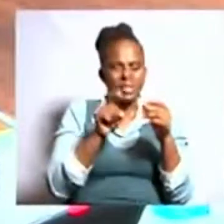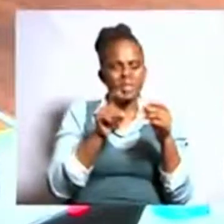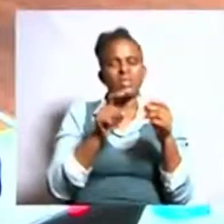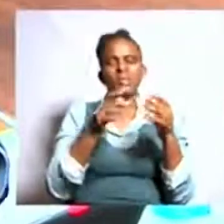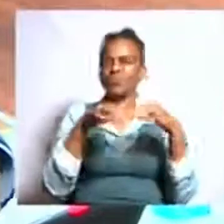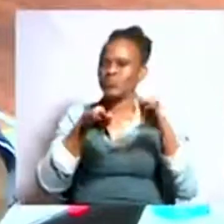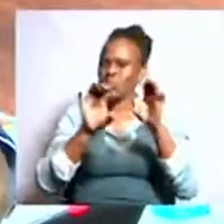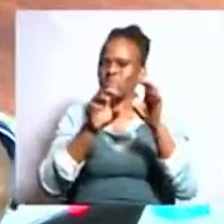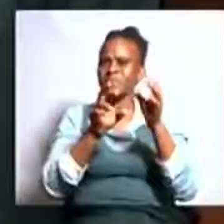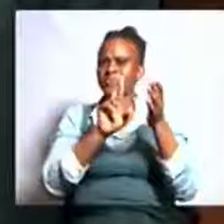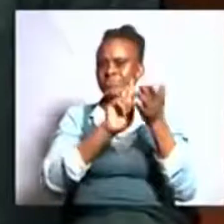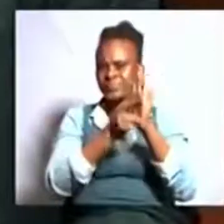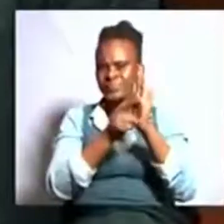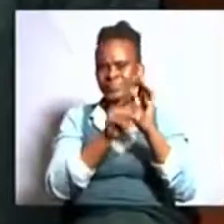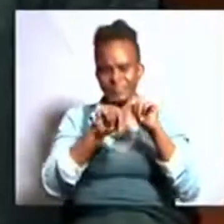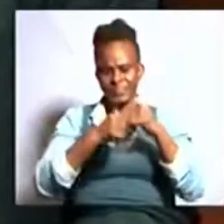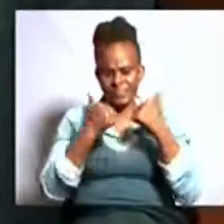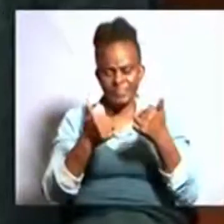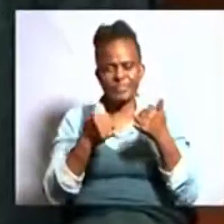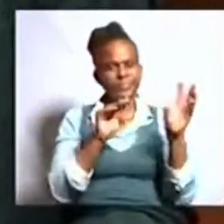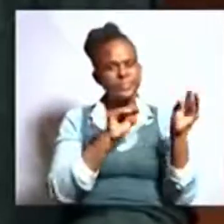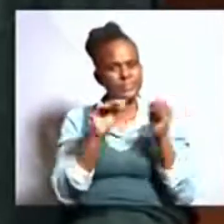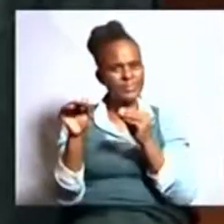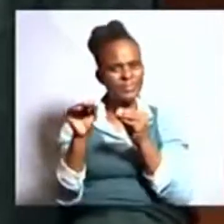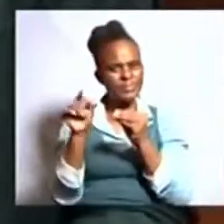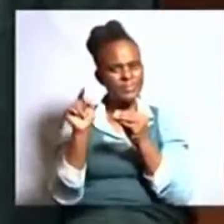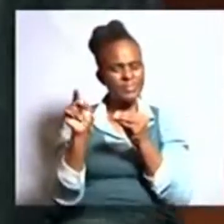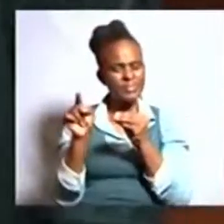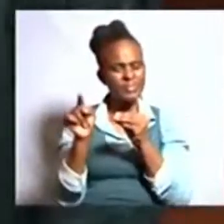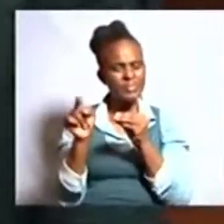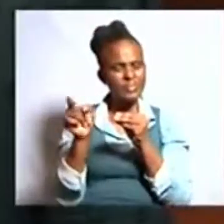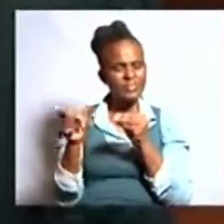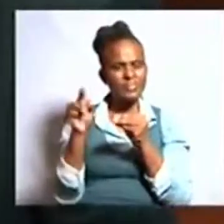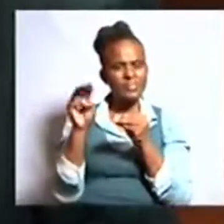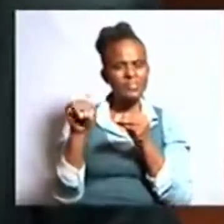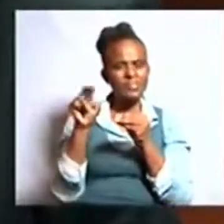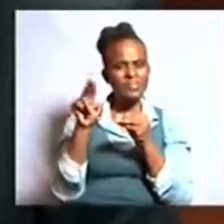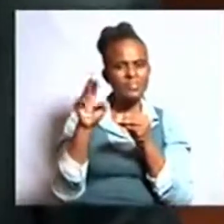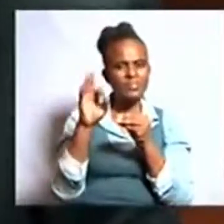progress. So we can now move to Honorable Falari.